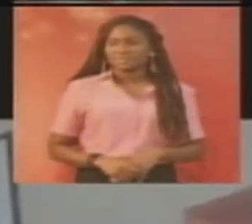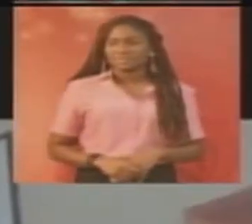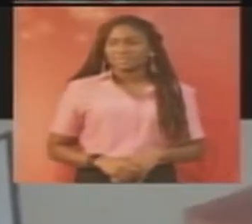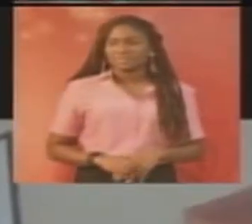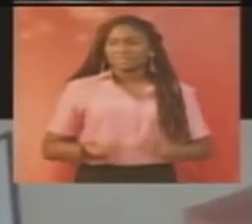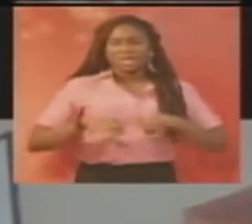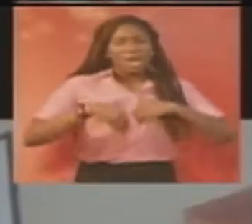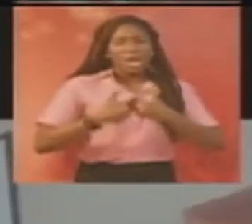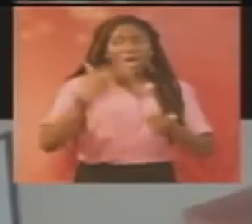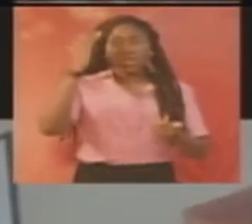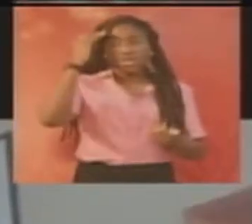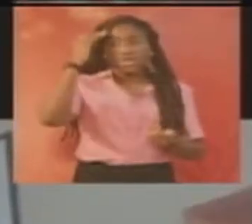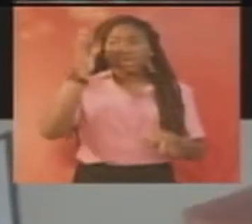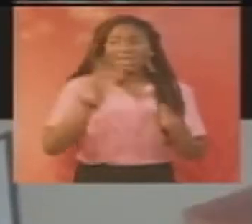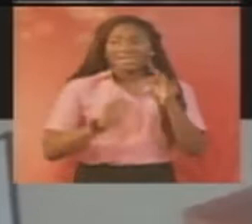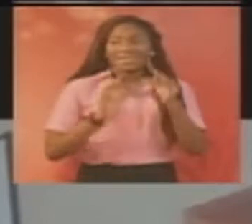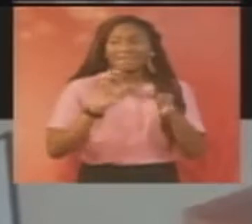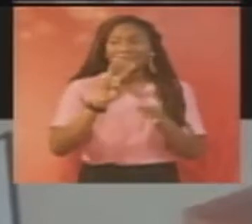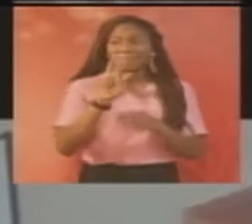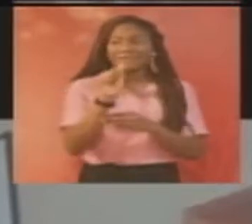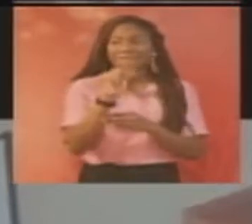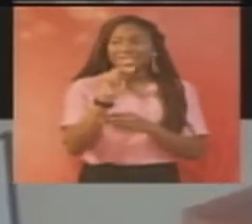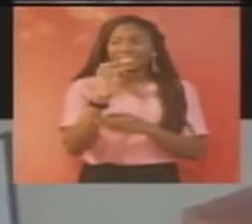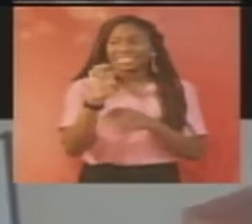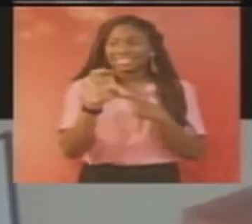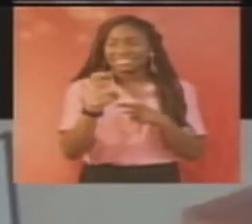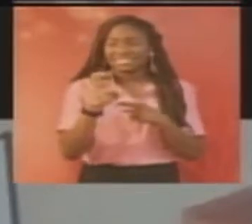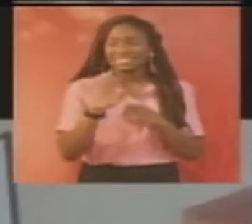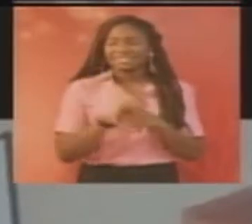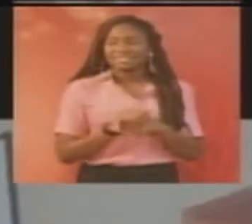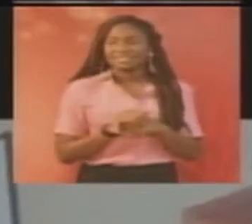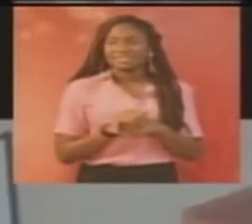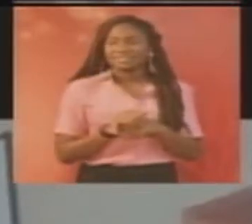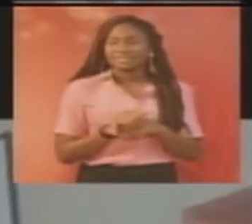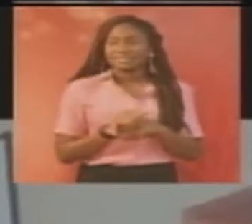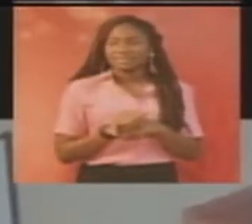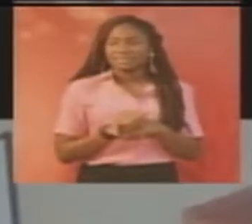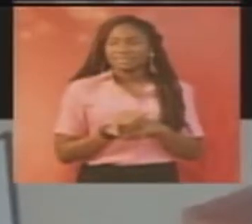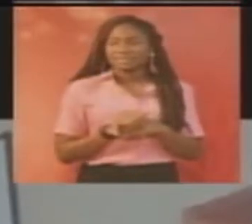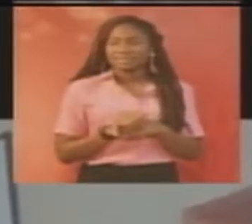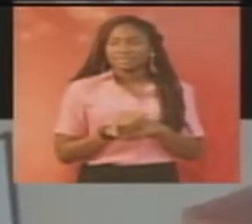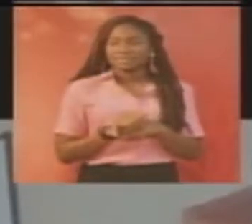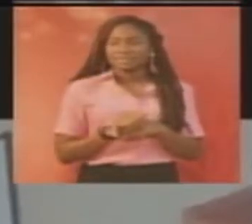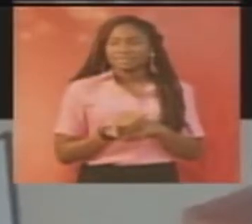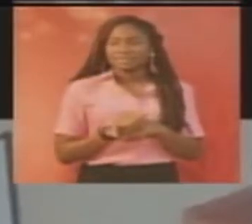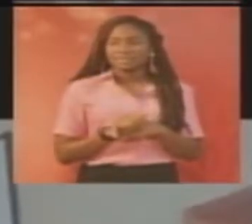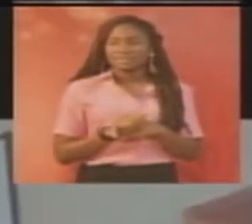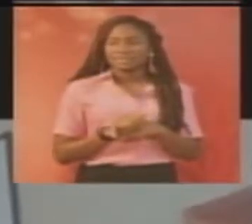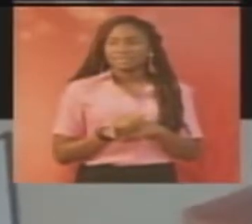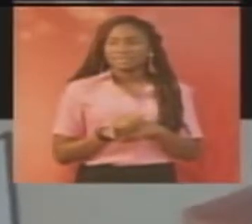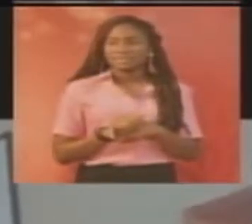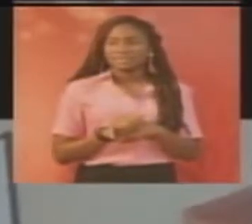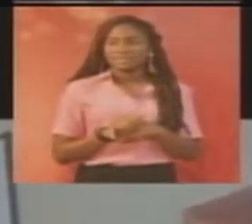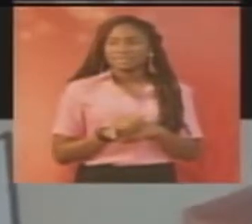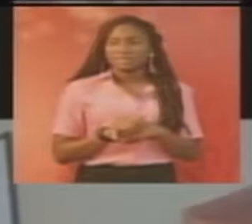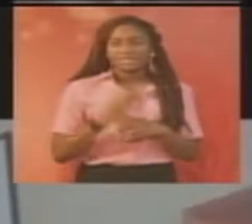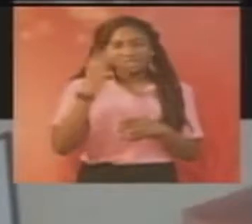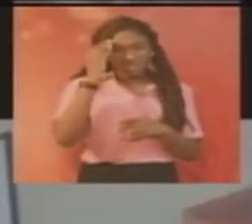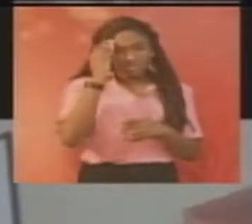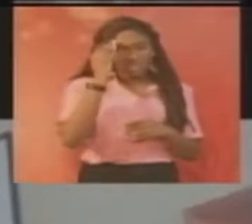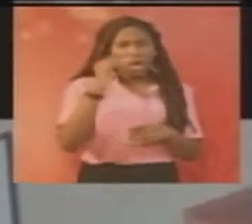the vaccine would need to be repeated in the way that, for example, the influenza vaccine is seasonal and we